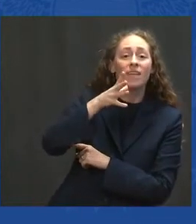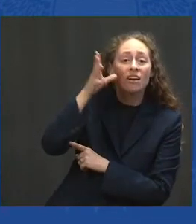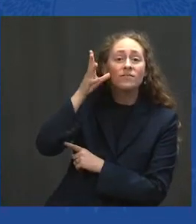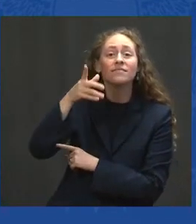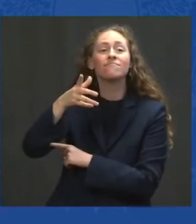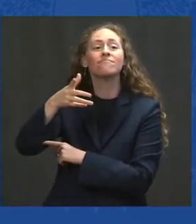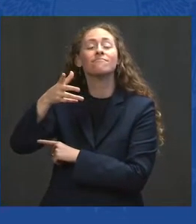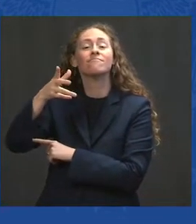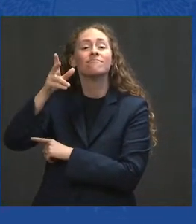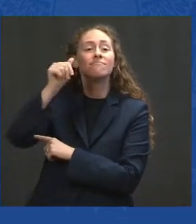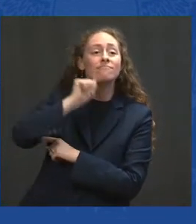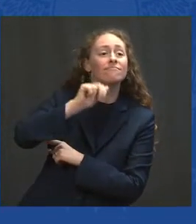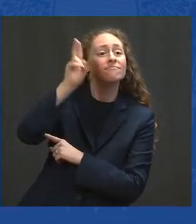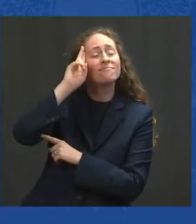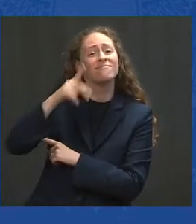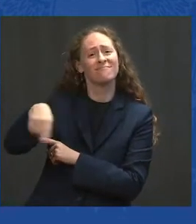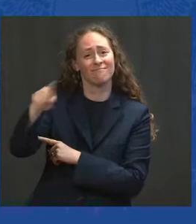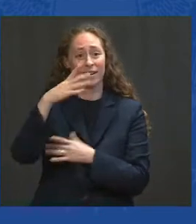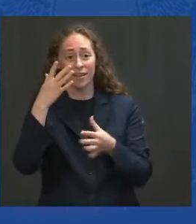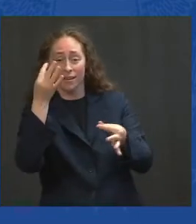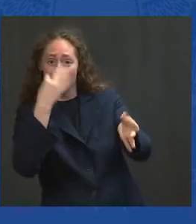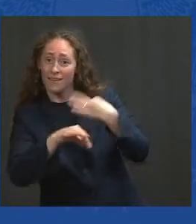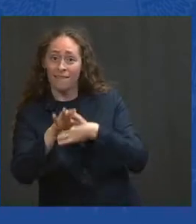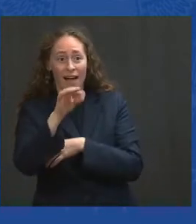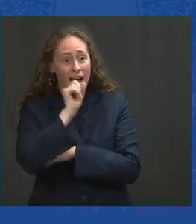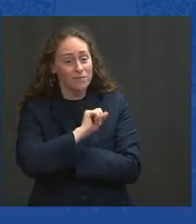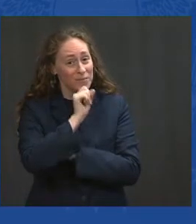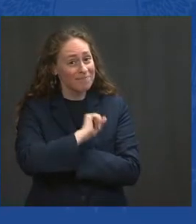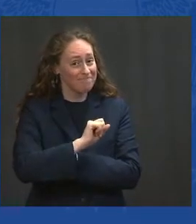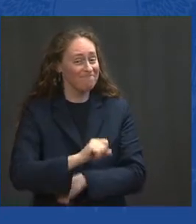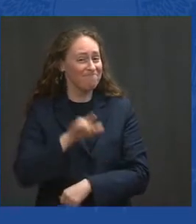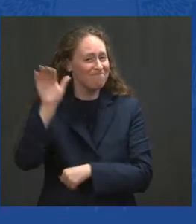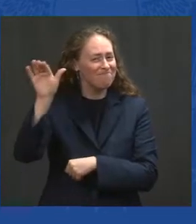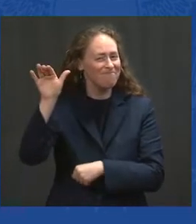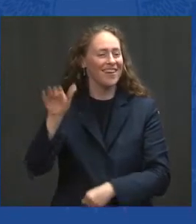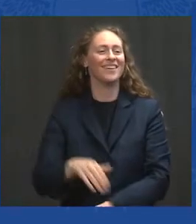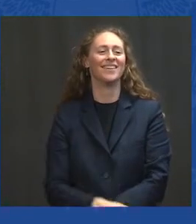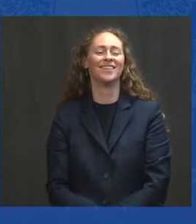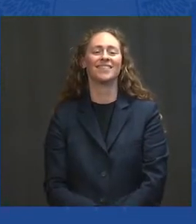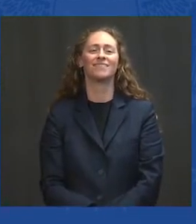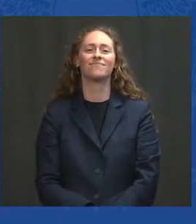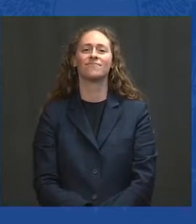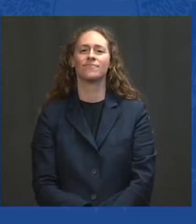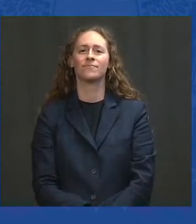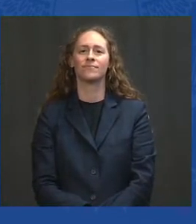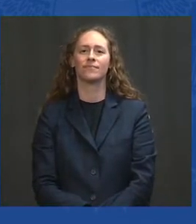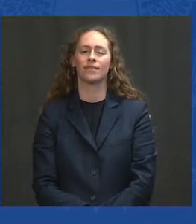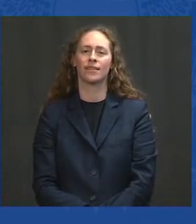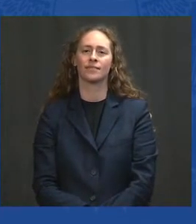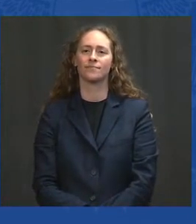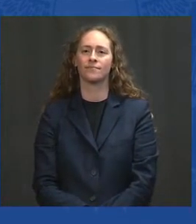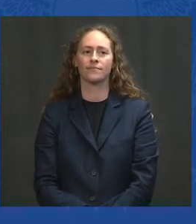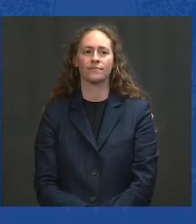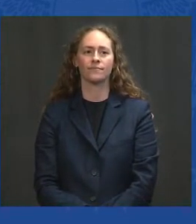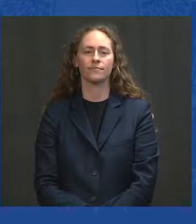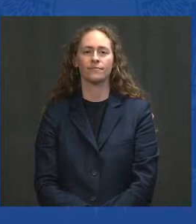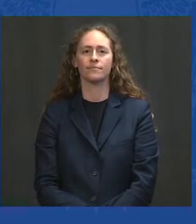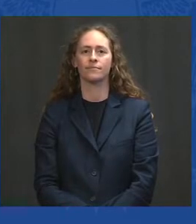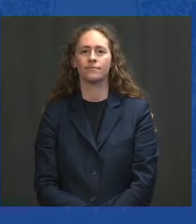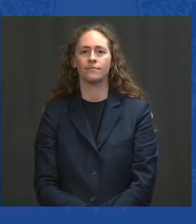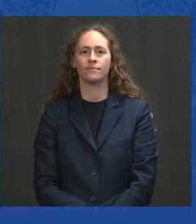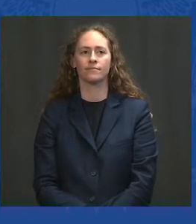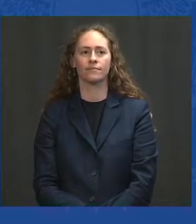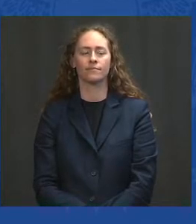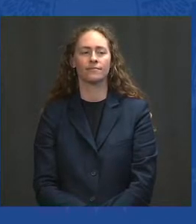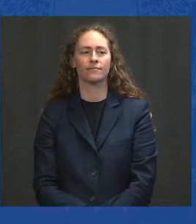they owe you some ice cream or something for this, you know? Folks, it's a pleasure to be here. I'm going to take